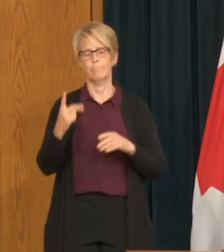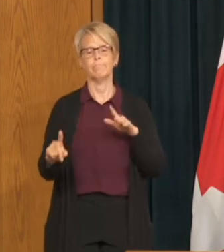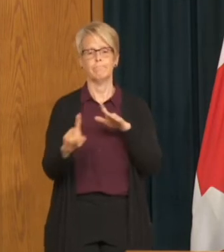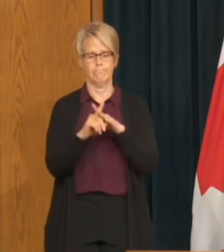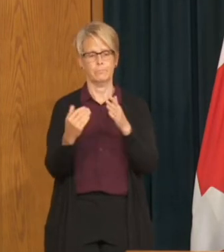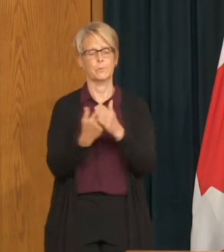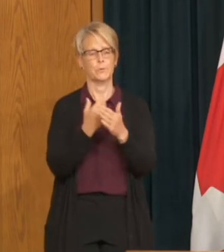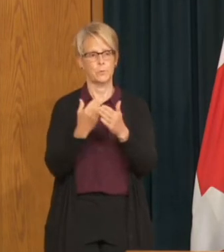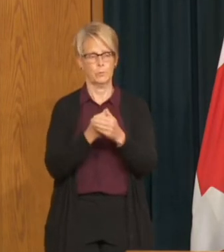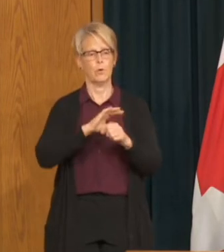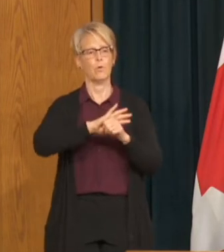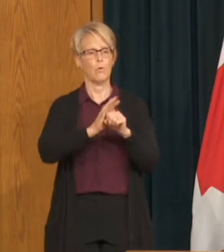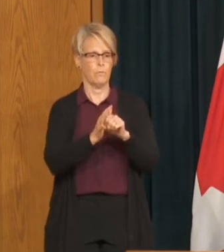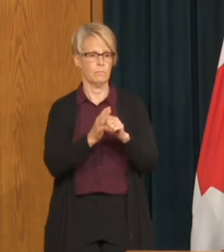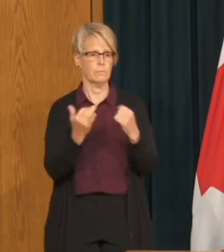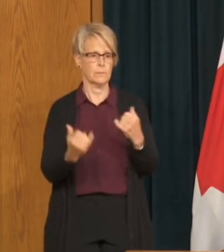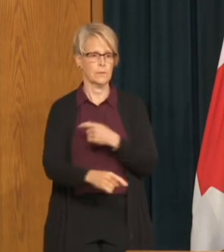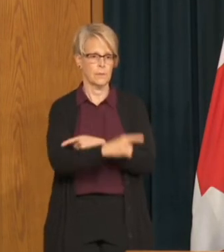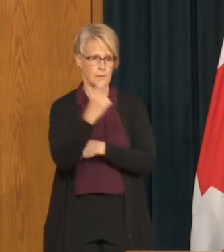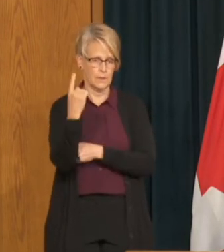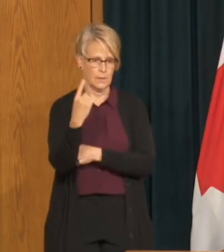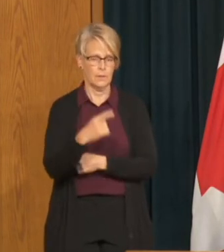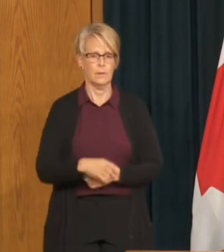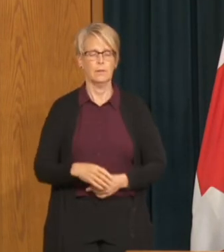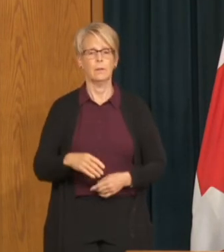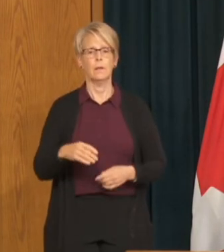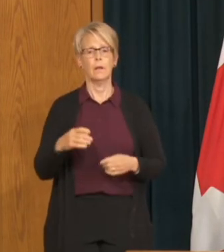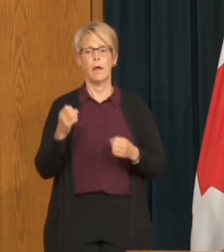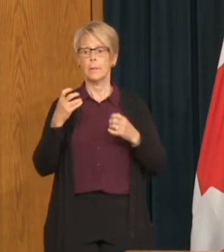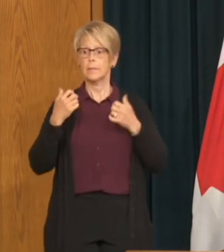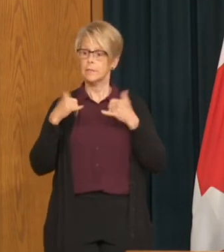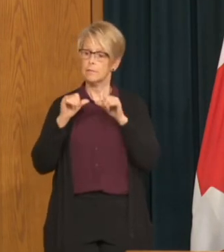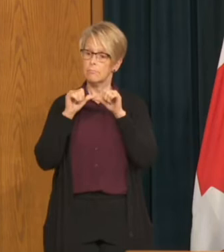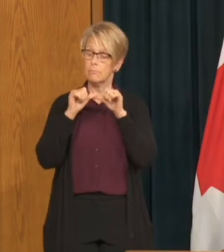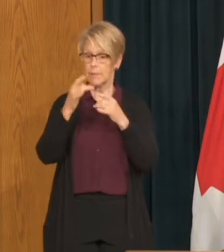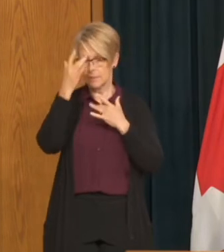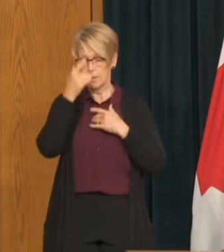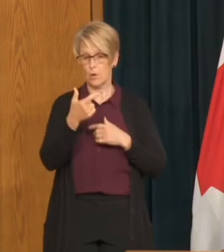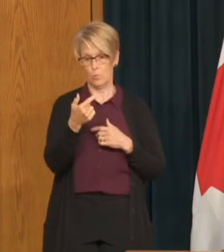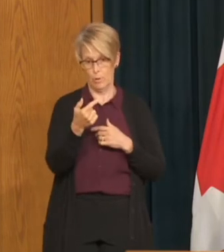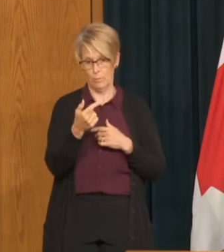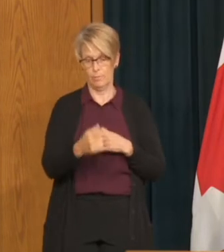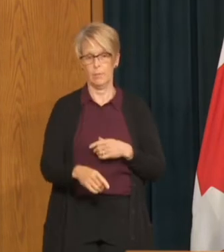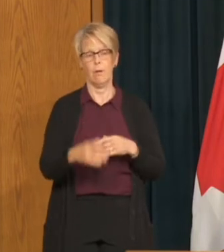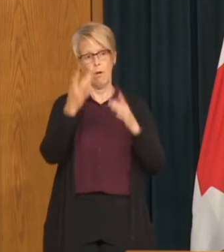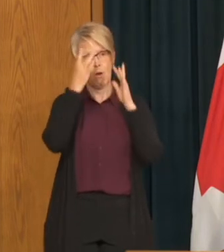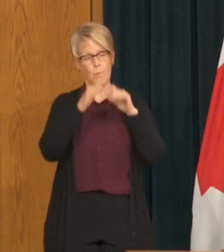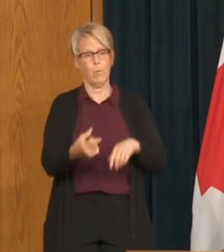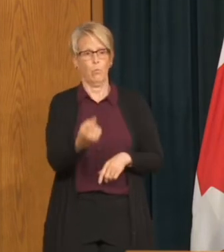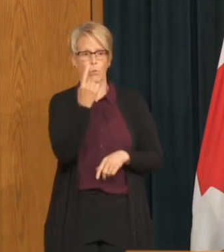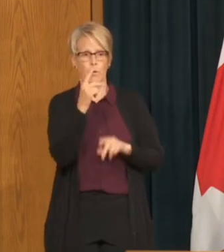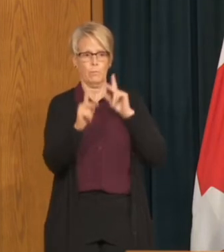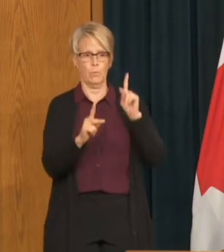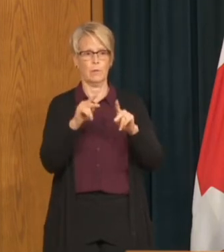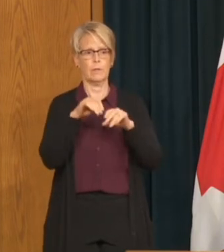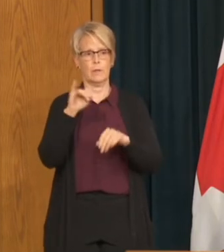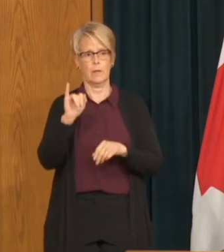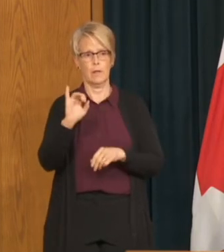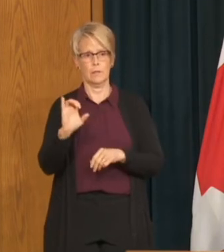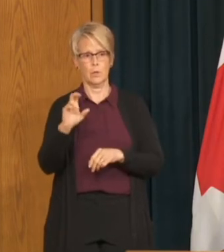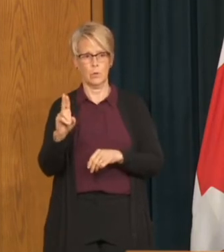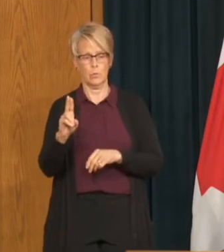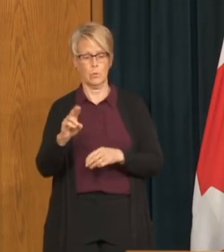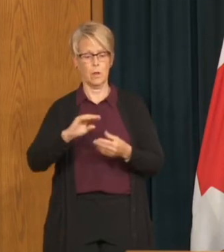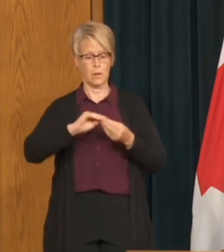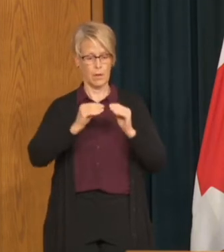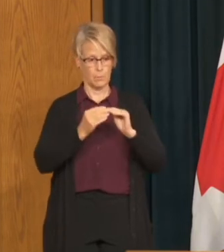of COVID-19 reported today. There are 21 active cases and 1 person in hospital and ICU. With our case